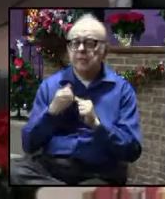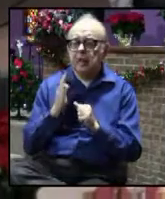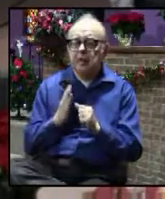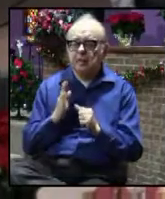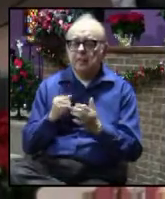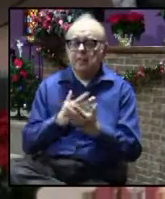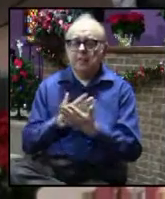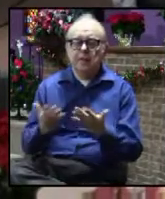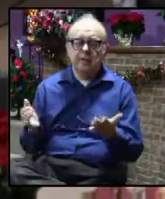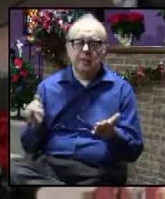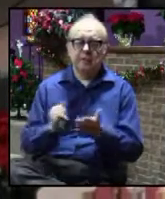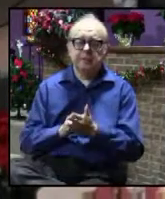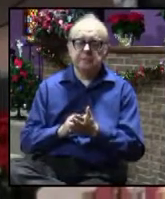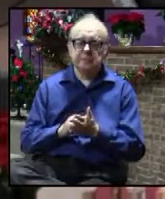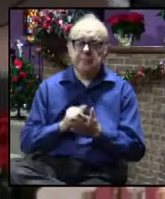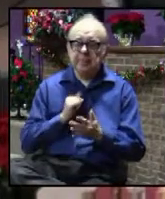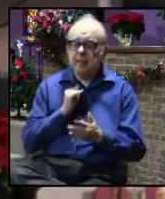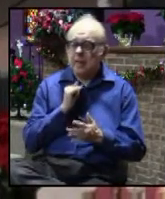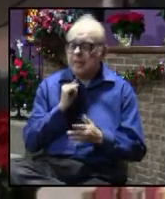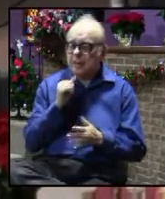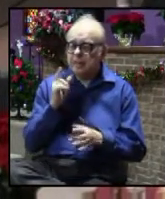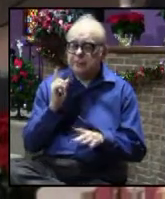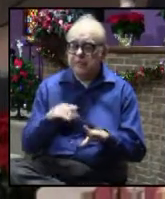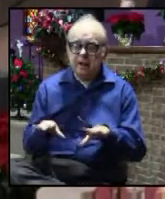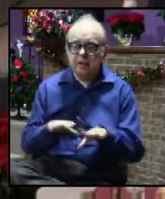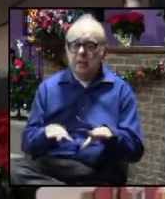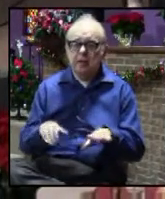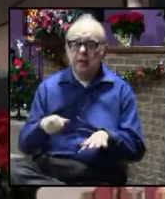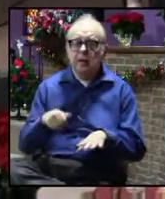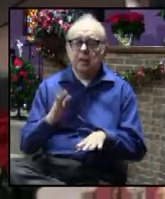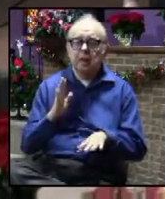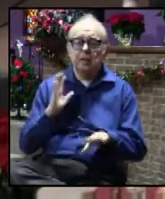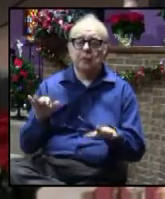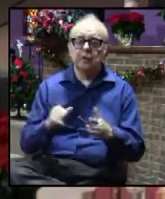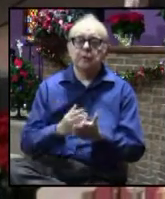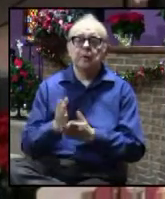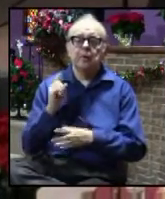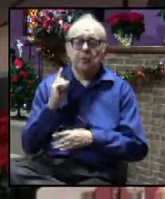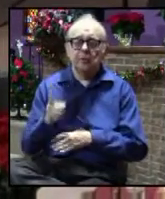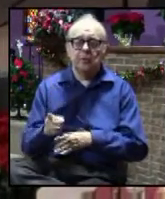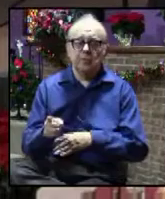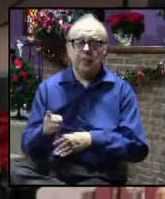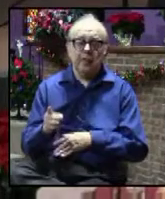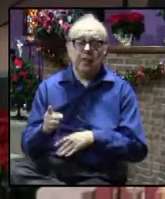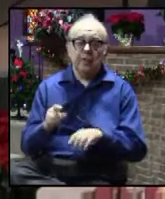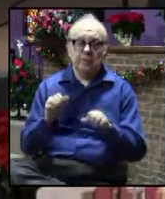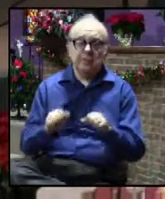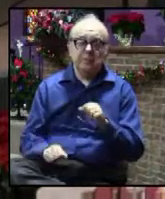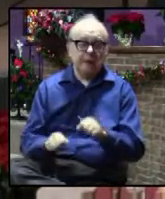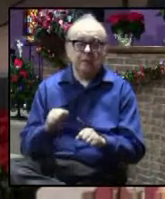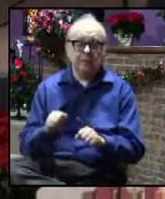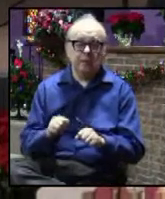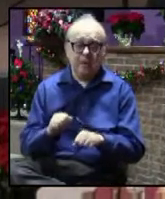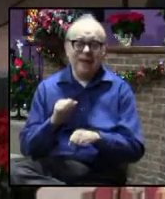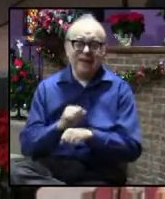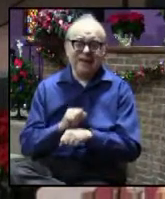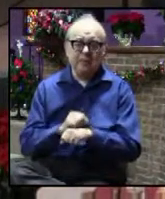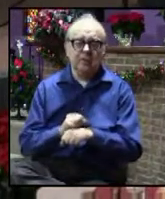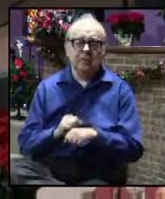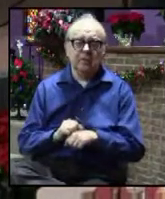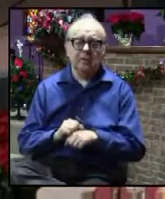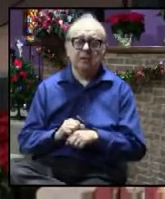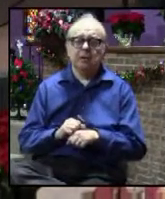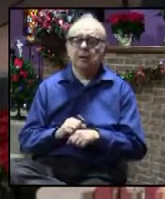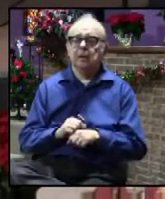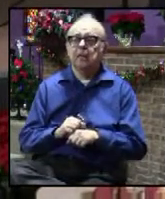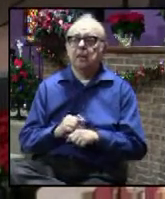things that you don't think that you can do, God will do through you those impossible tasks. The things